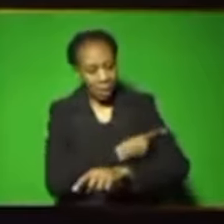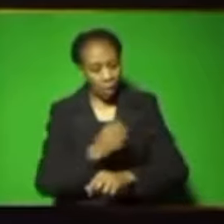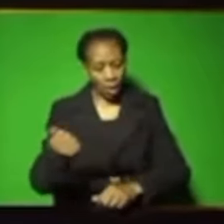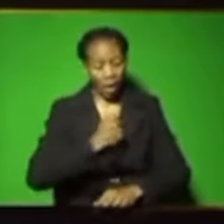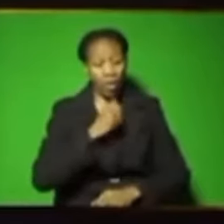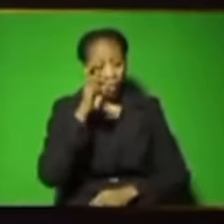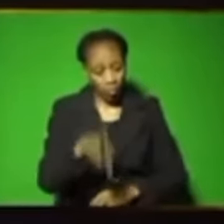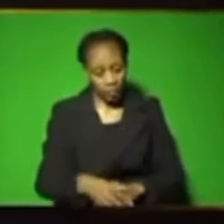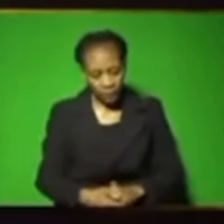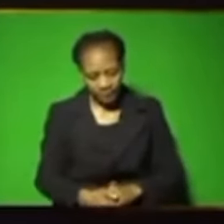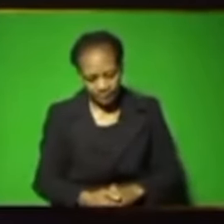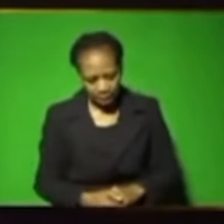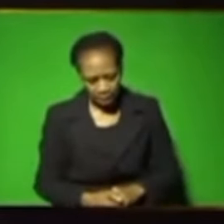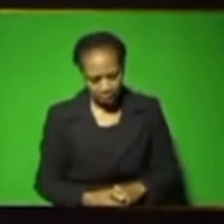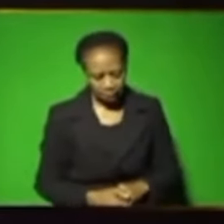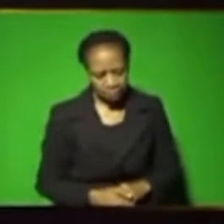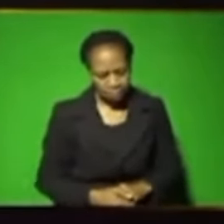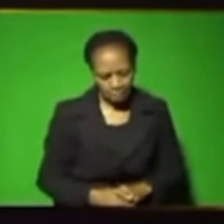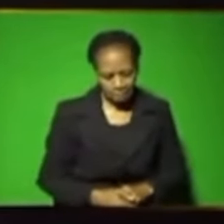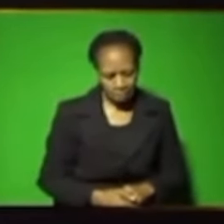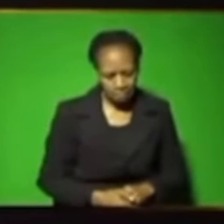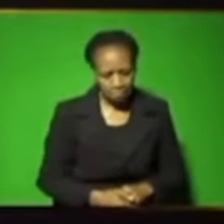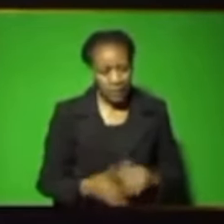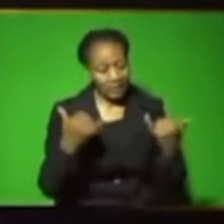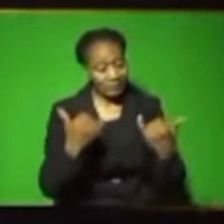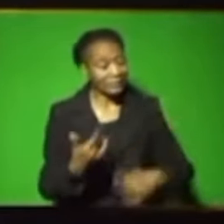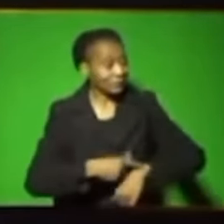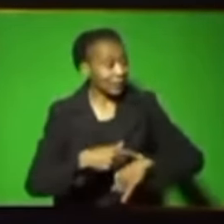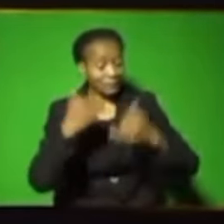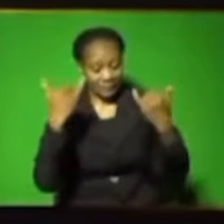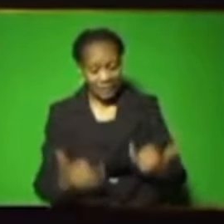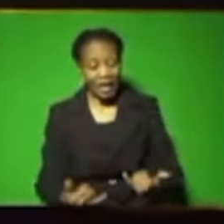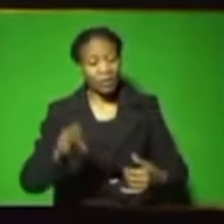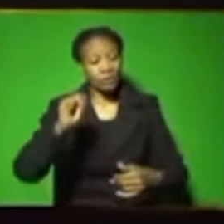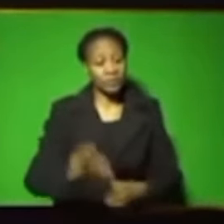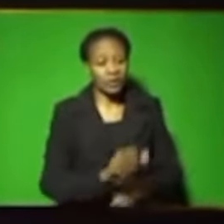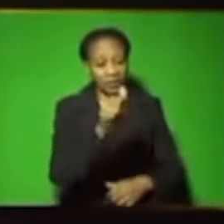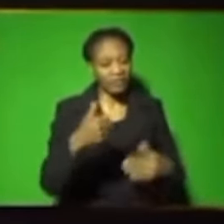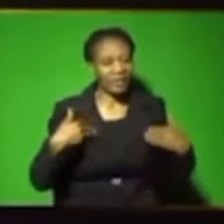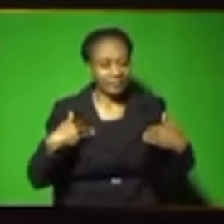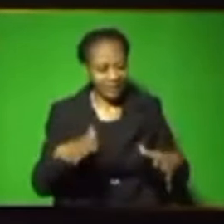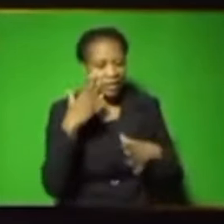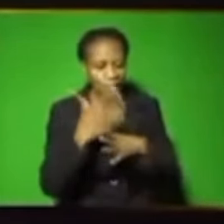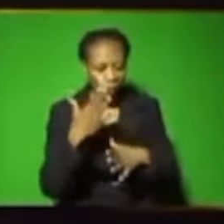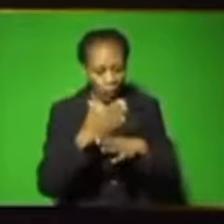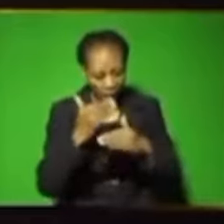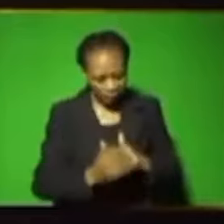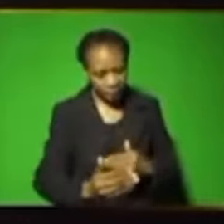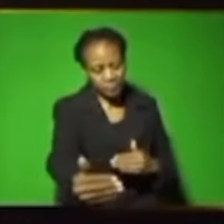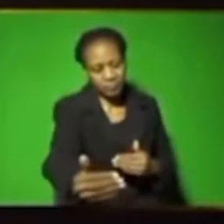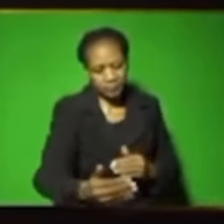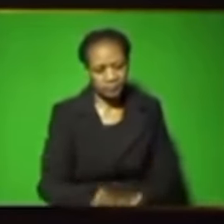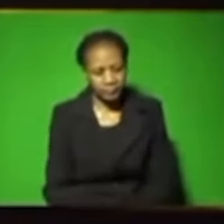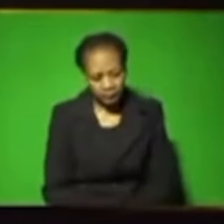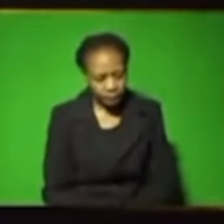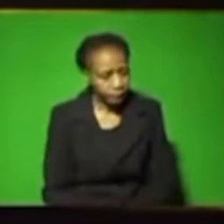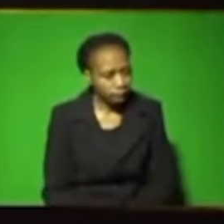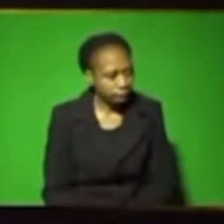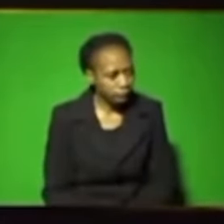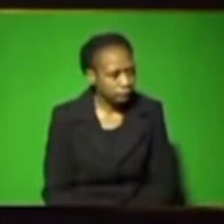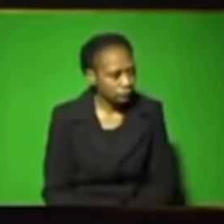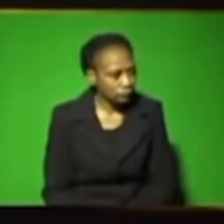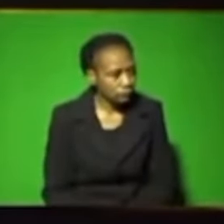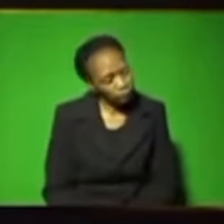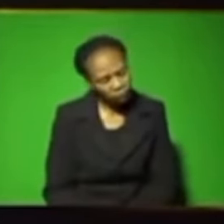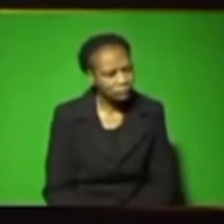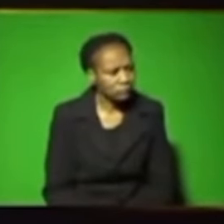Hello guys and welcome back to my channel. Things were heated at the reassumption of the debate today